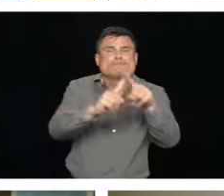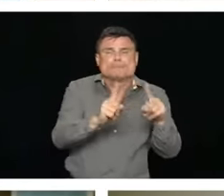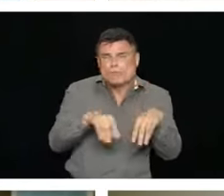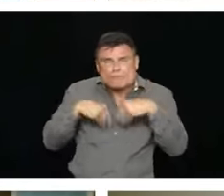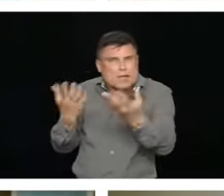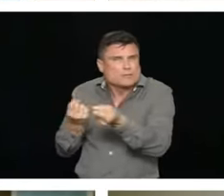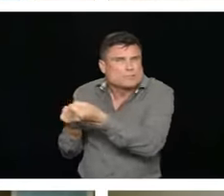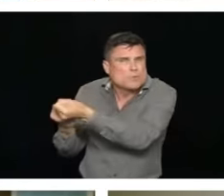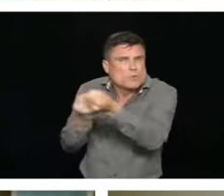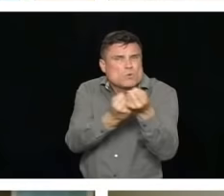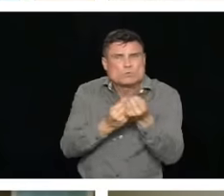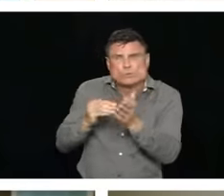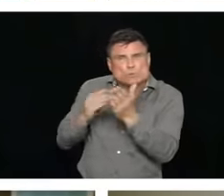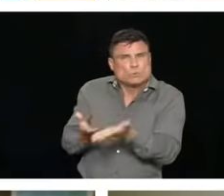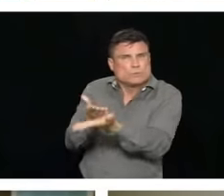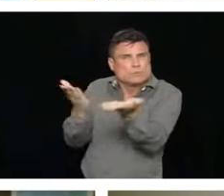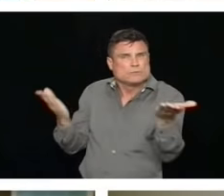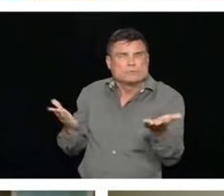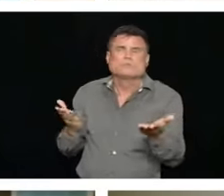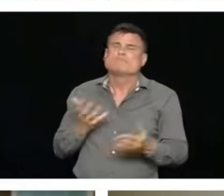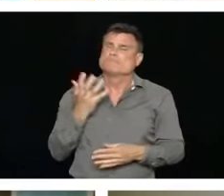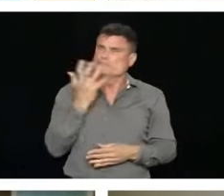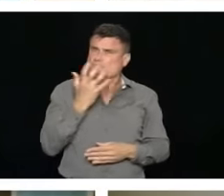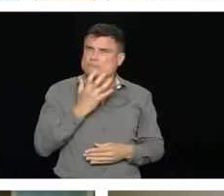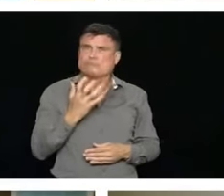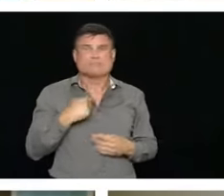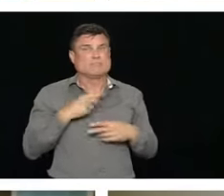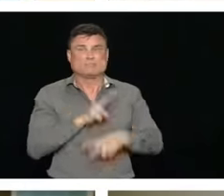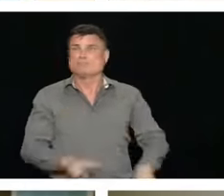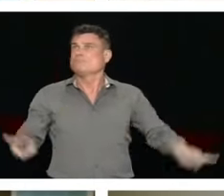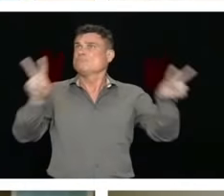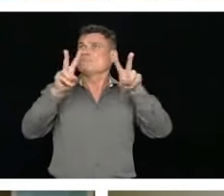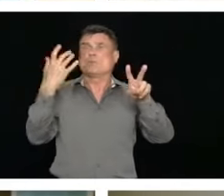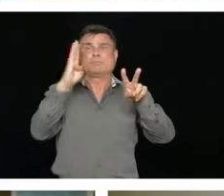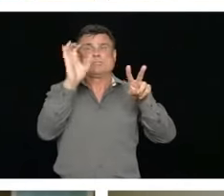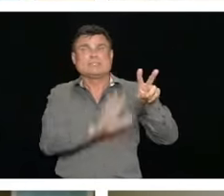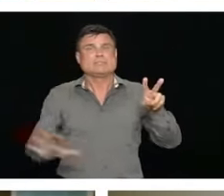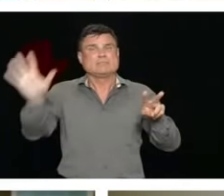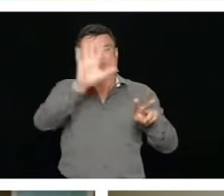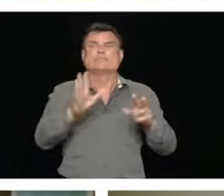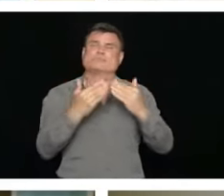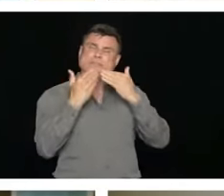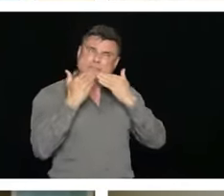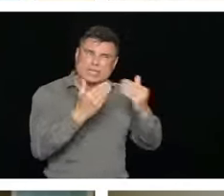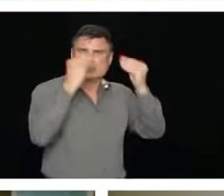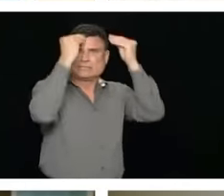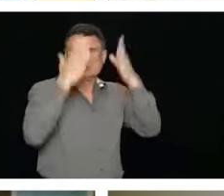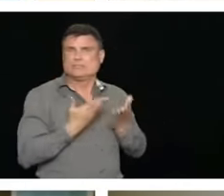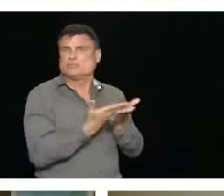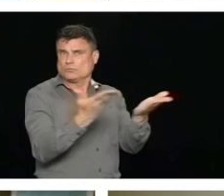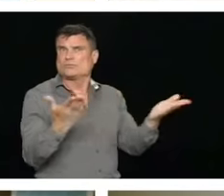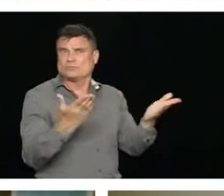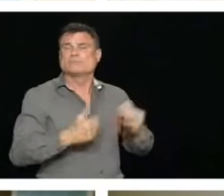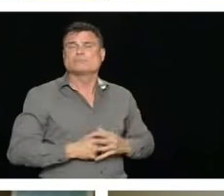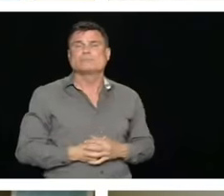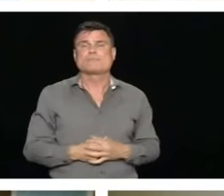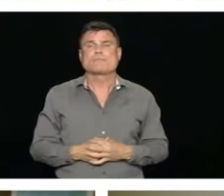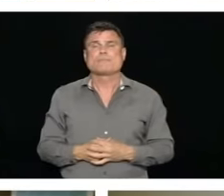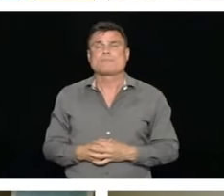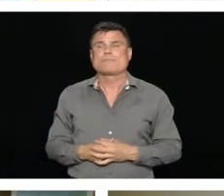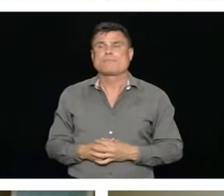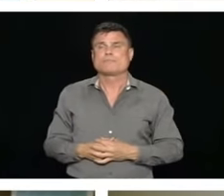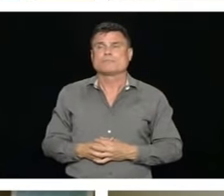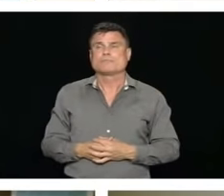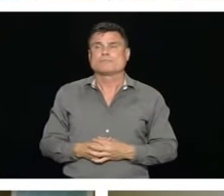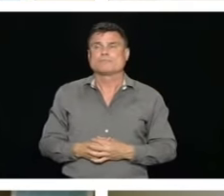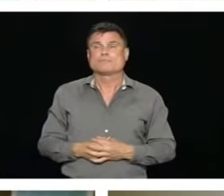BC. And we can't thank them enough. We all know, as Ravi said in his introduction, that a prolonged absence from in-class learning, especially